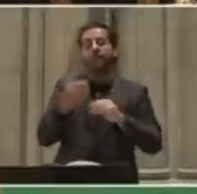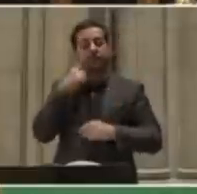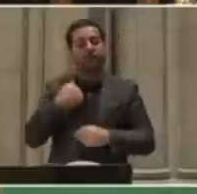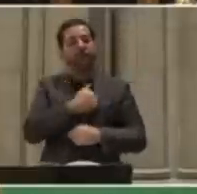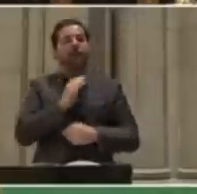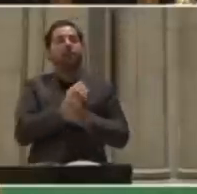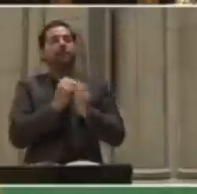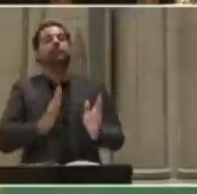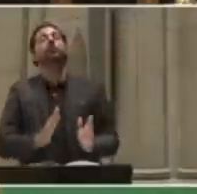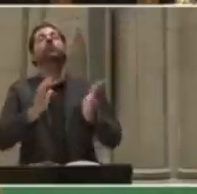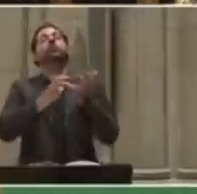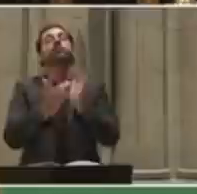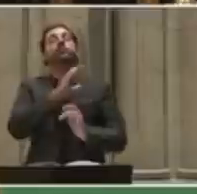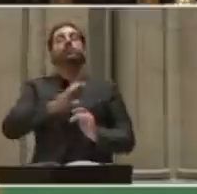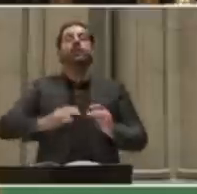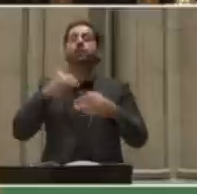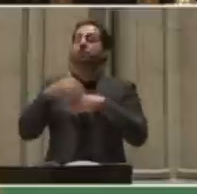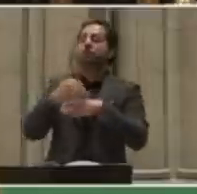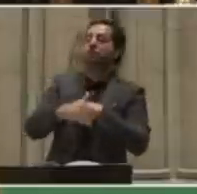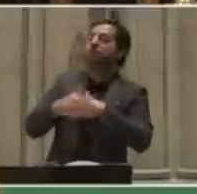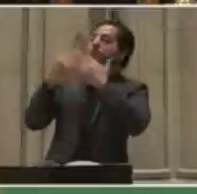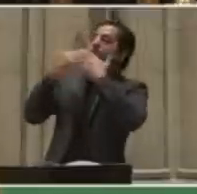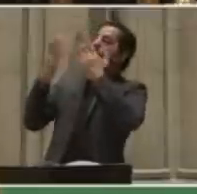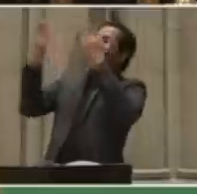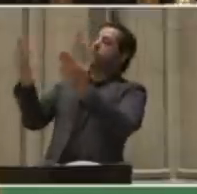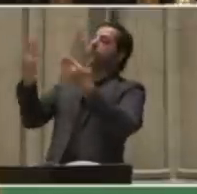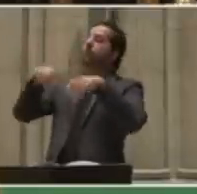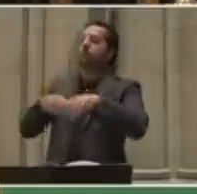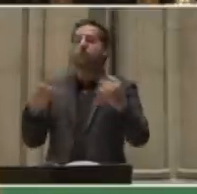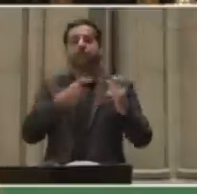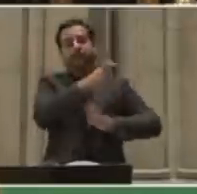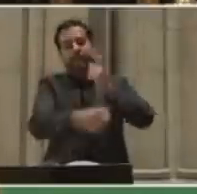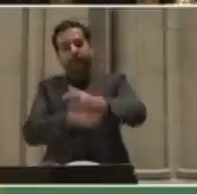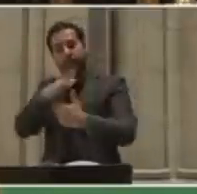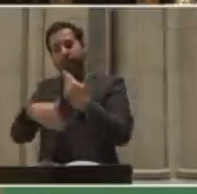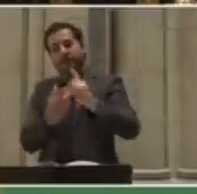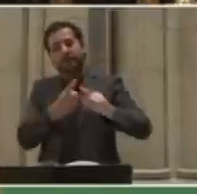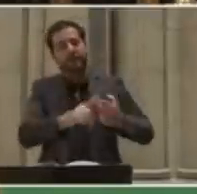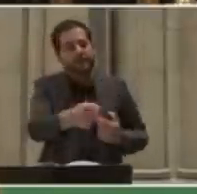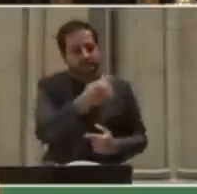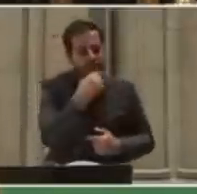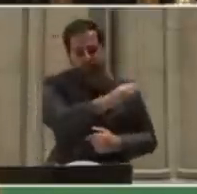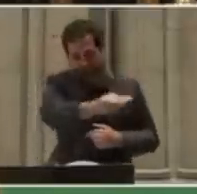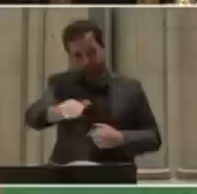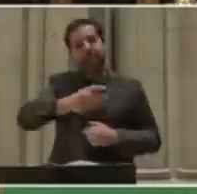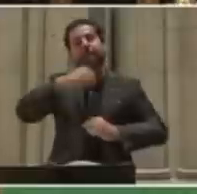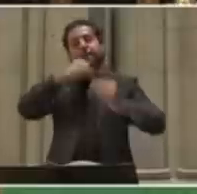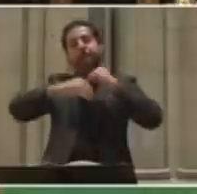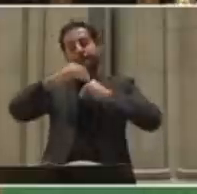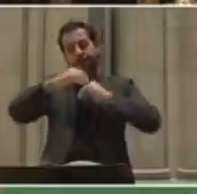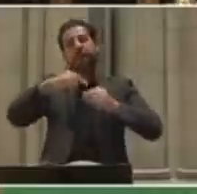Savior, Jesus Christ, took bread, and when he had given thanks to you, he broke it and gave it to his friends and said, "Take,